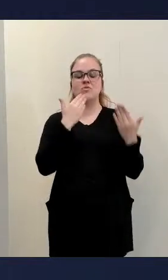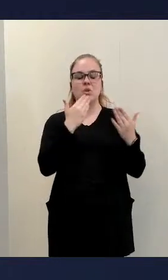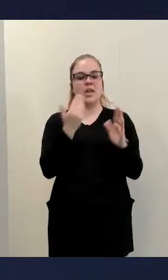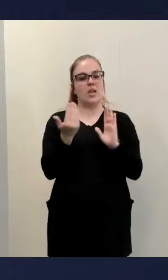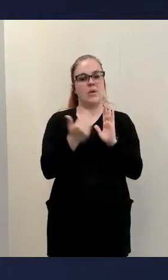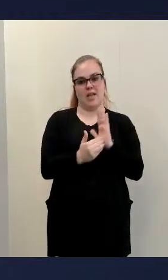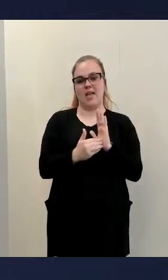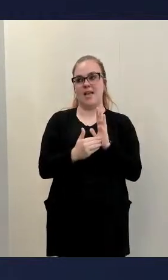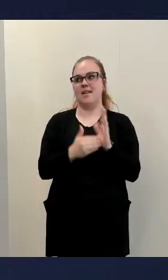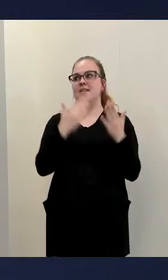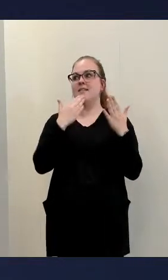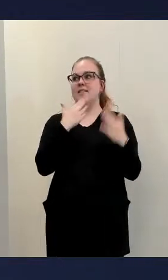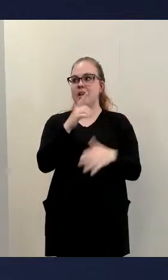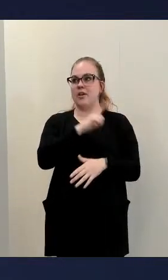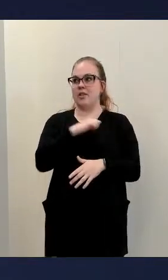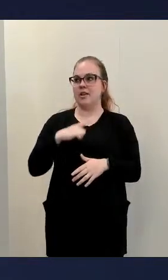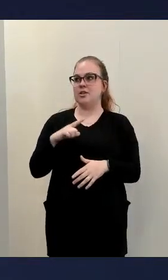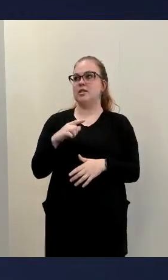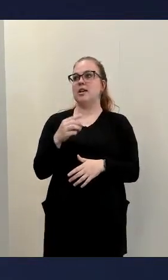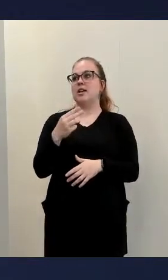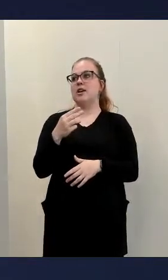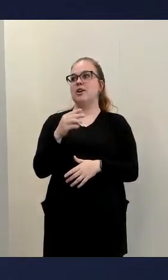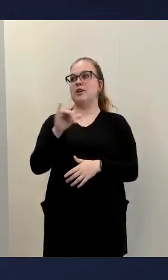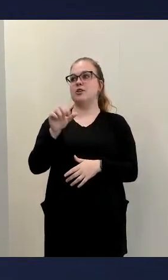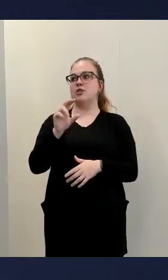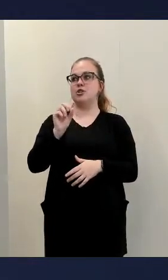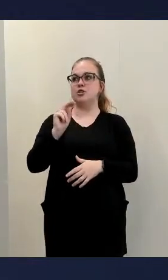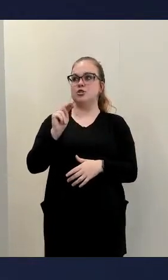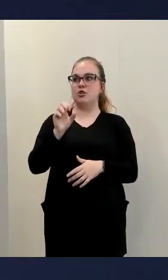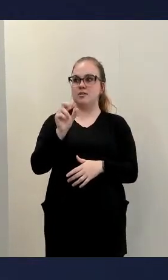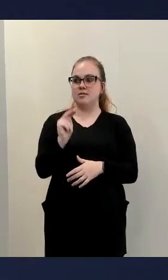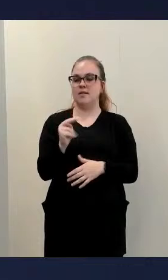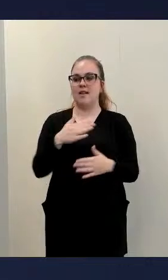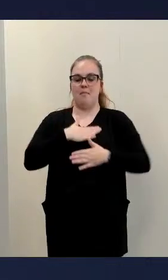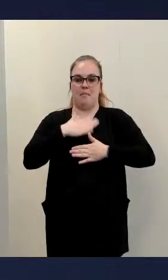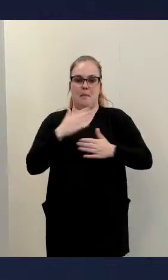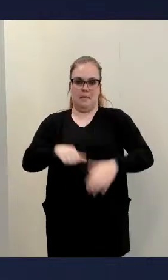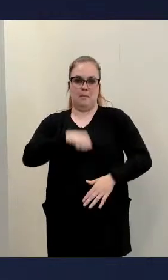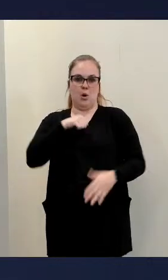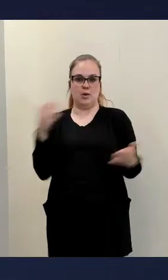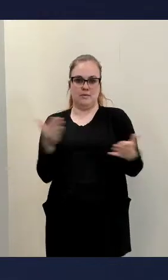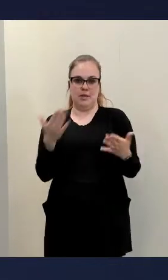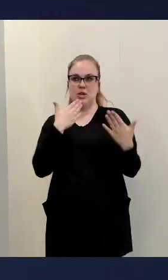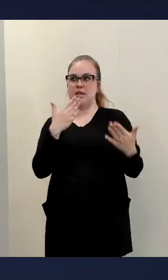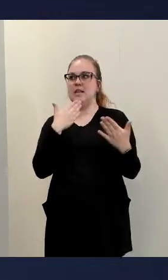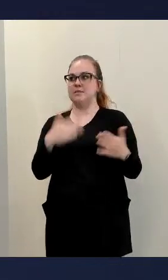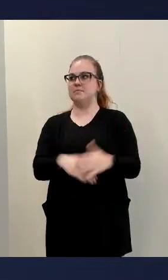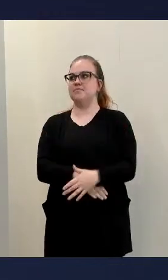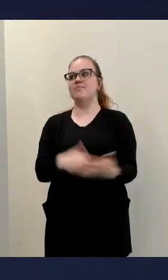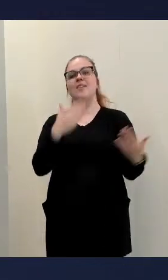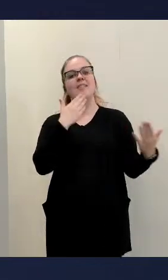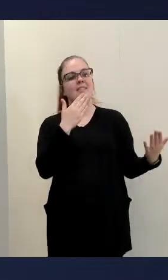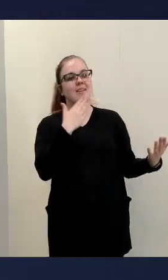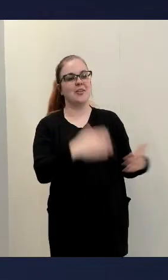again, County Executive. Thank you, Legislator Johnson, for your partnership, and I'm very happy and proud to be here today. Thank you. Thank you,